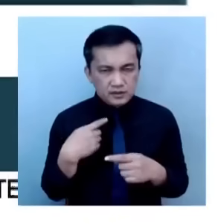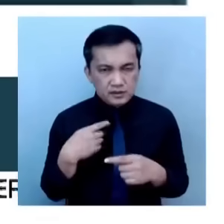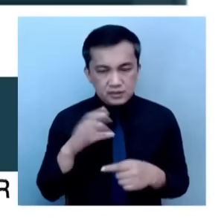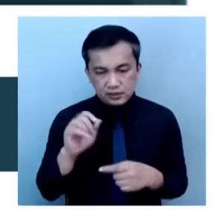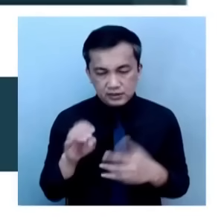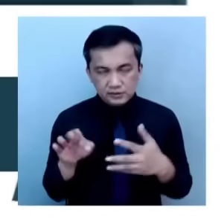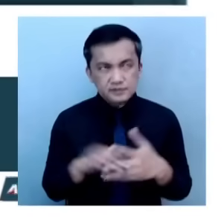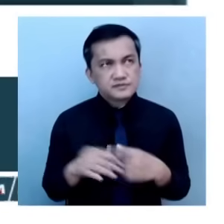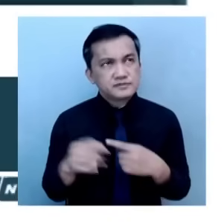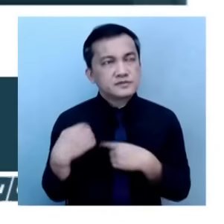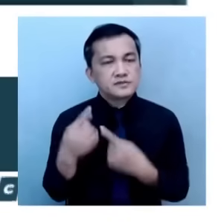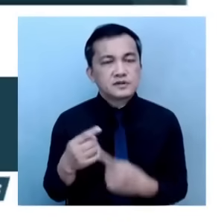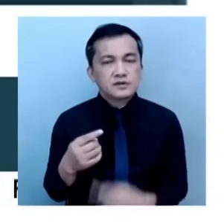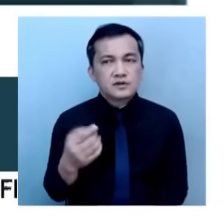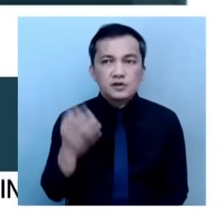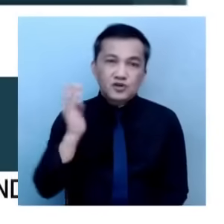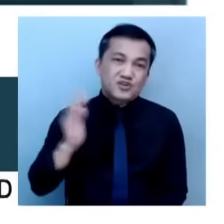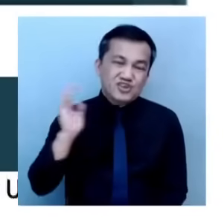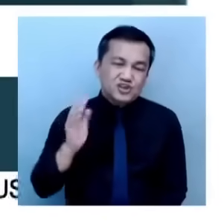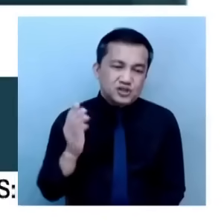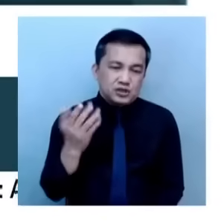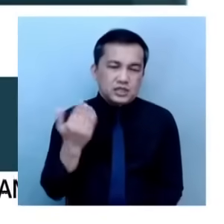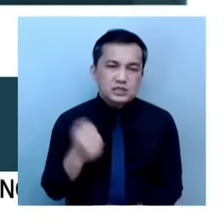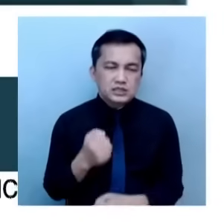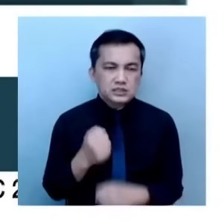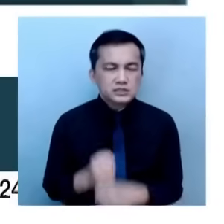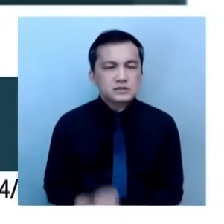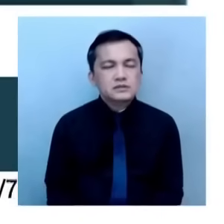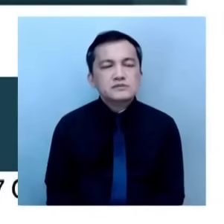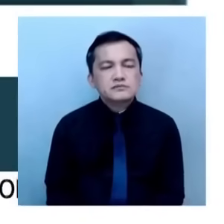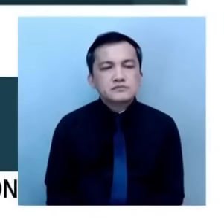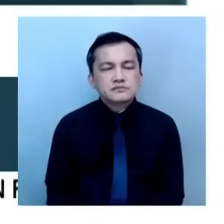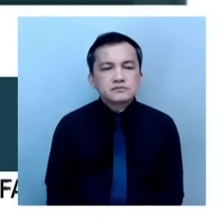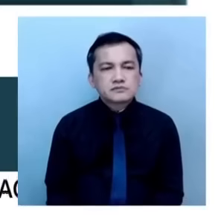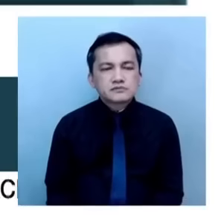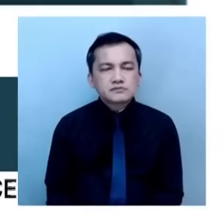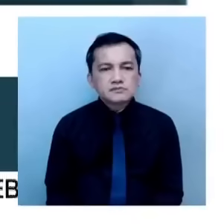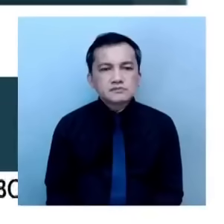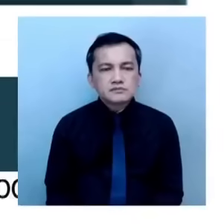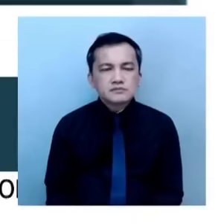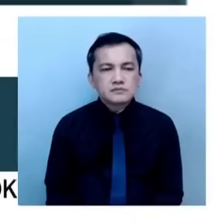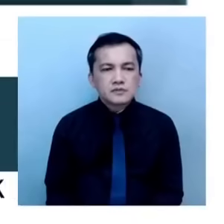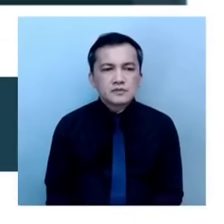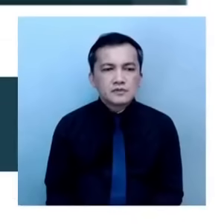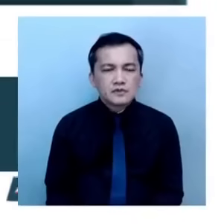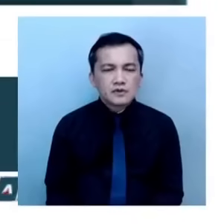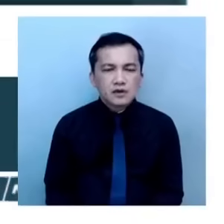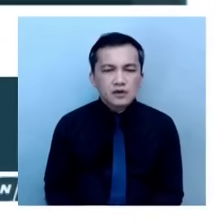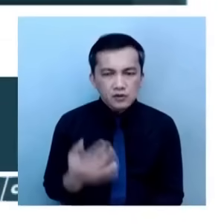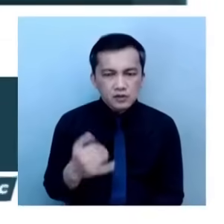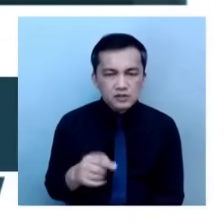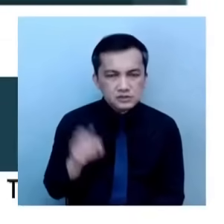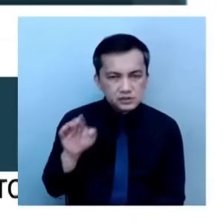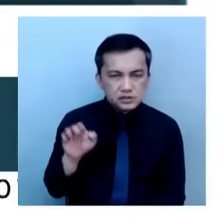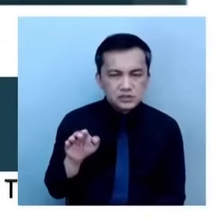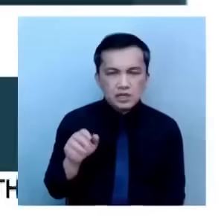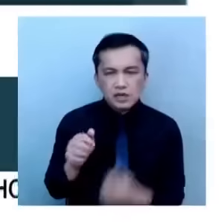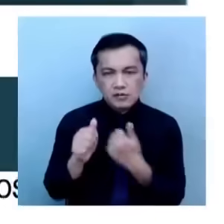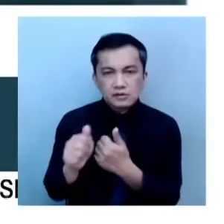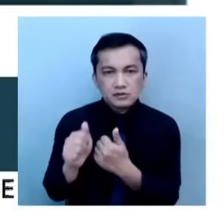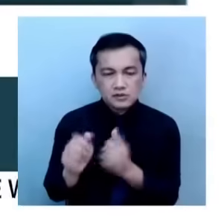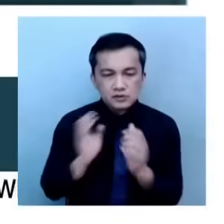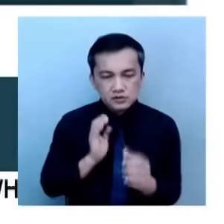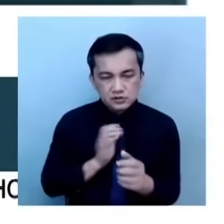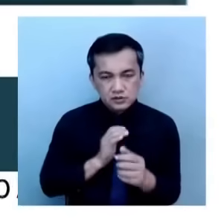since, you know, a long time ago, last year, why is it that they would heed the call of Congress a few days after the resolution